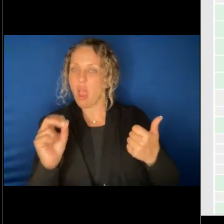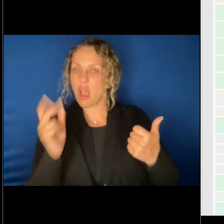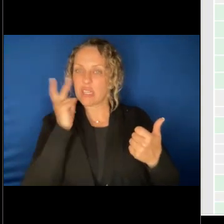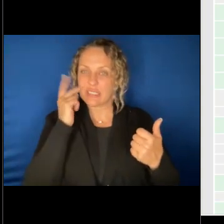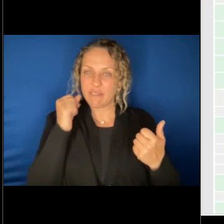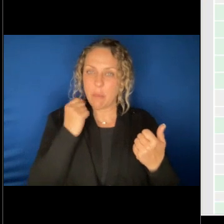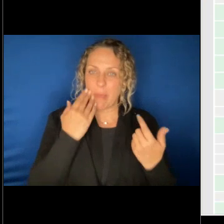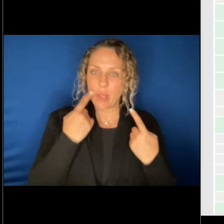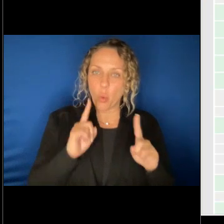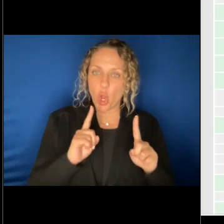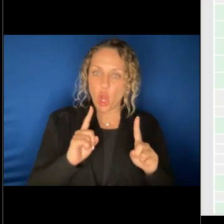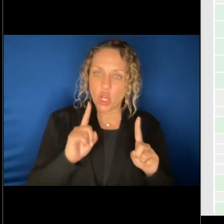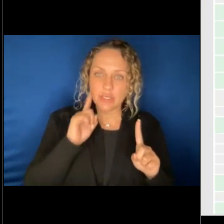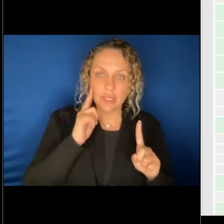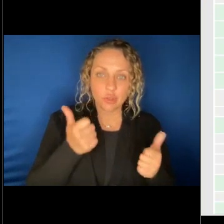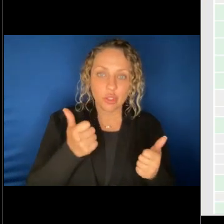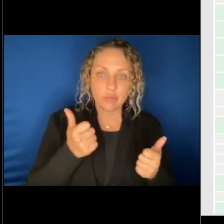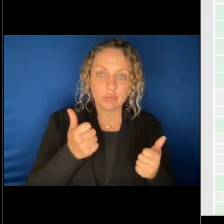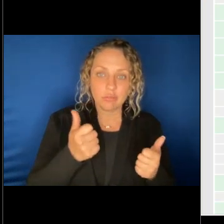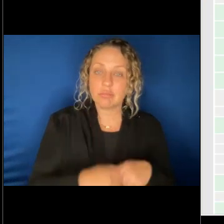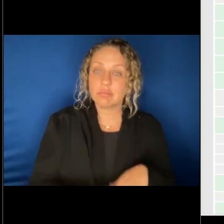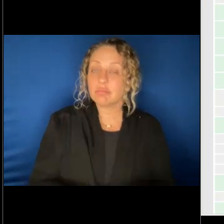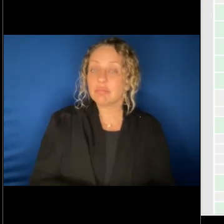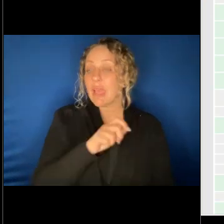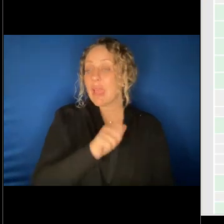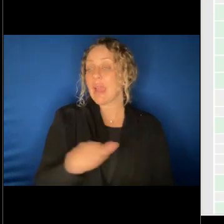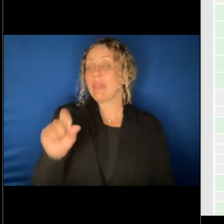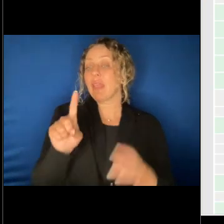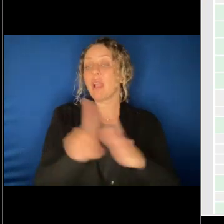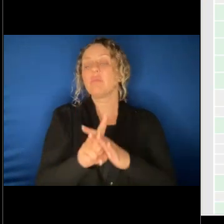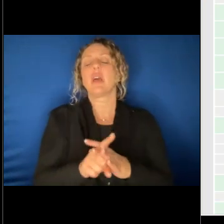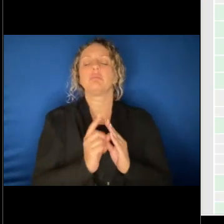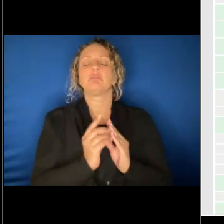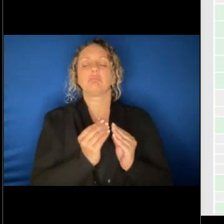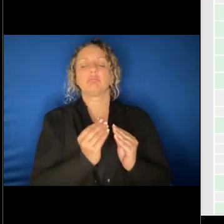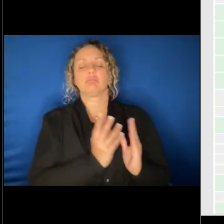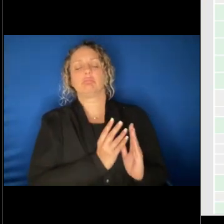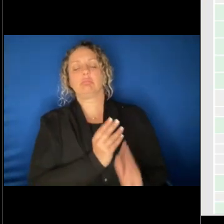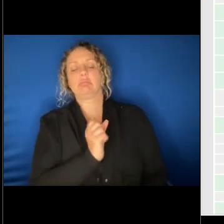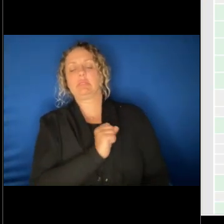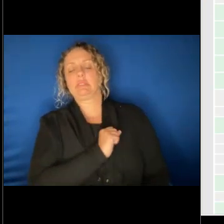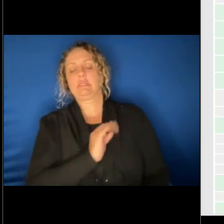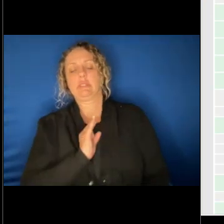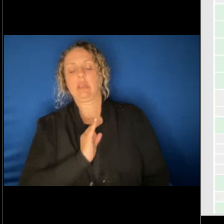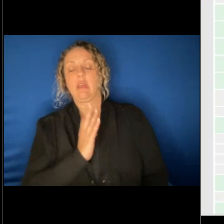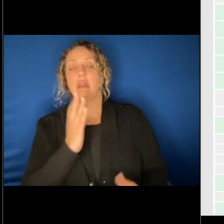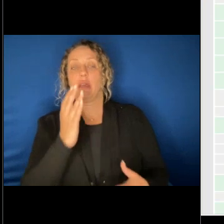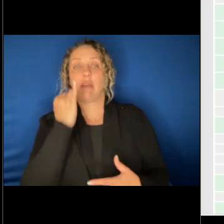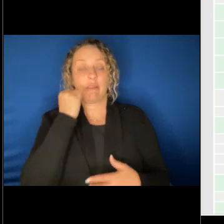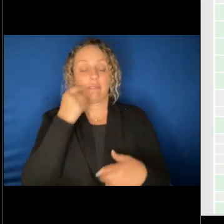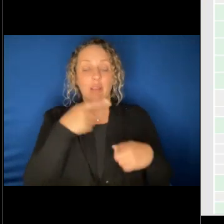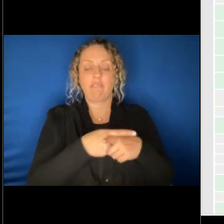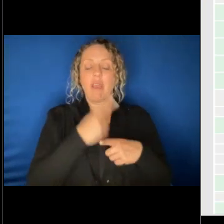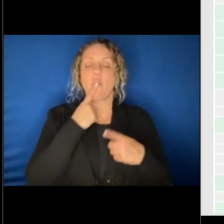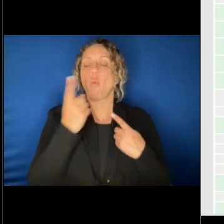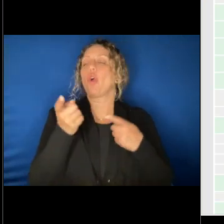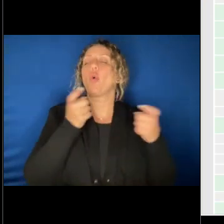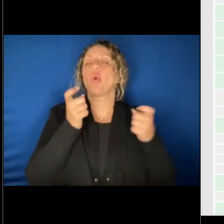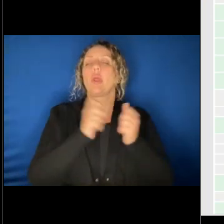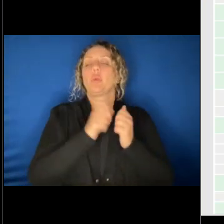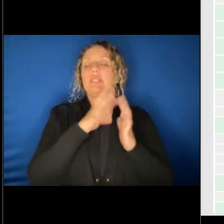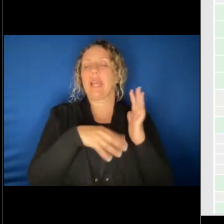good. And if anything else comes up, just let staff know. And if it doesn't, we'll just coordinate with schedules